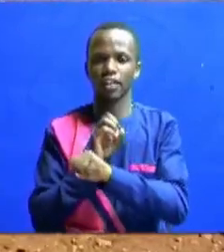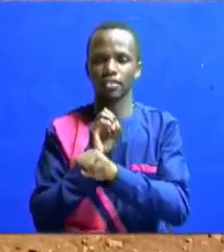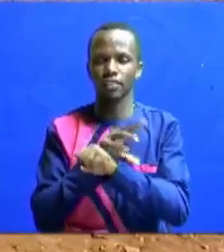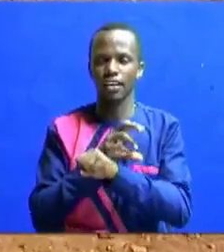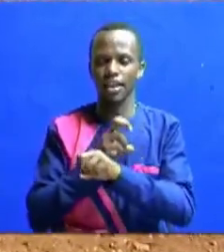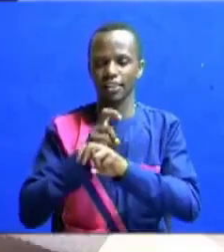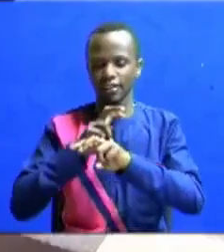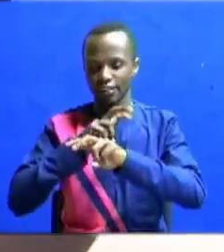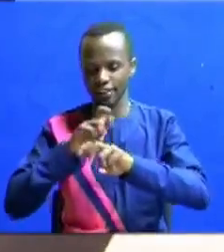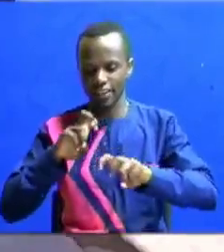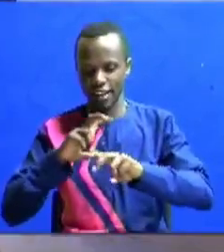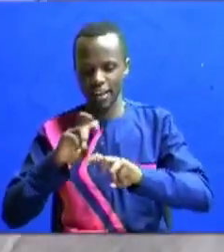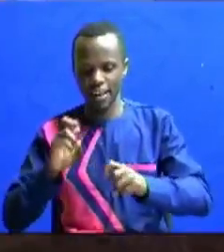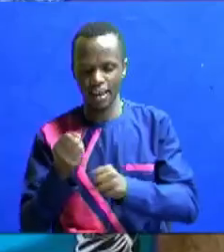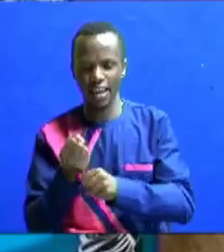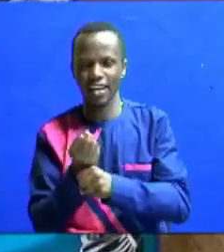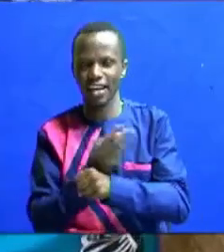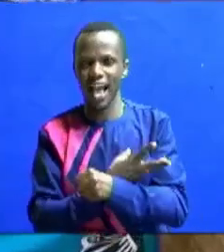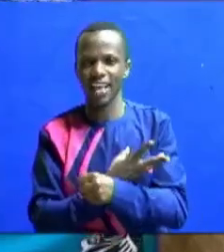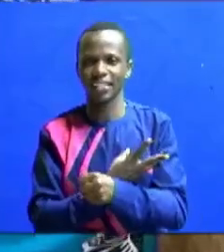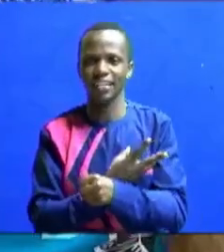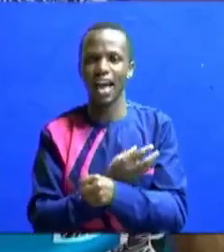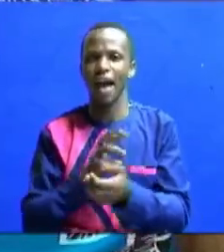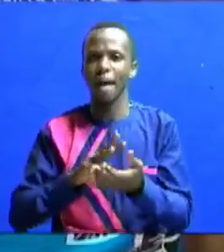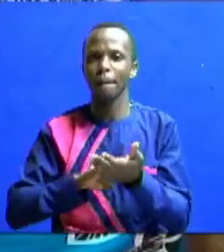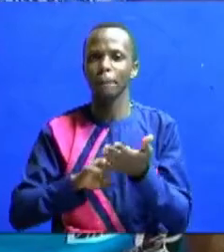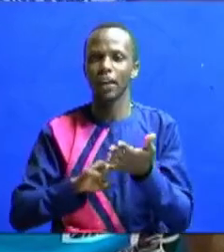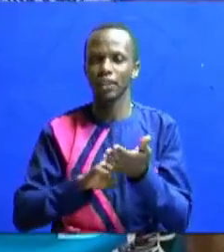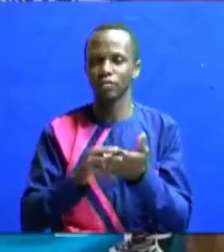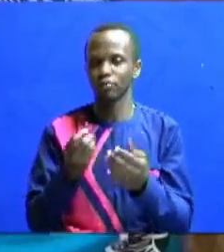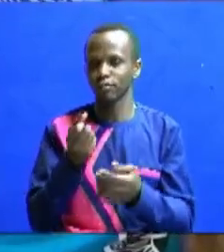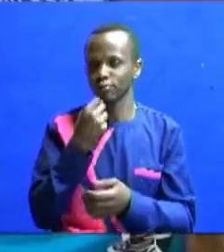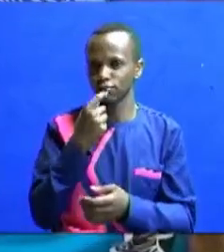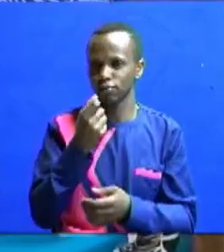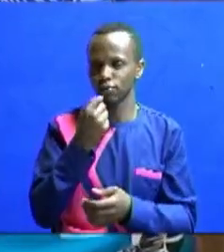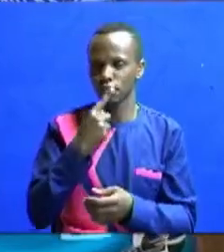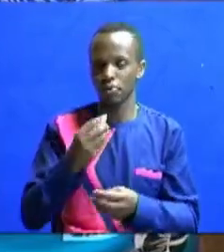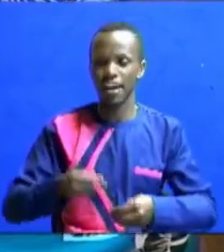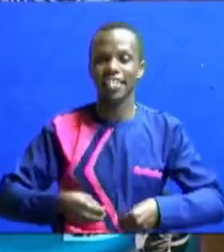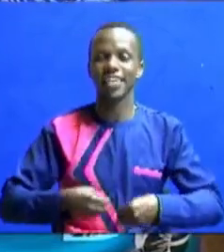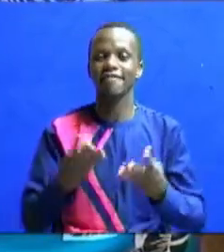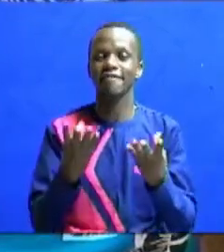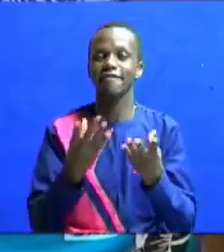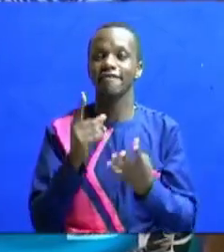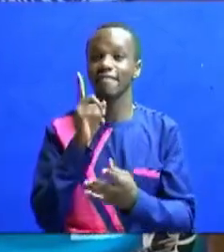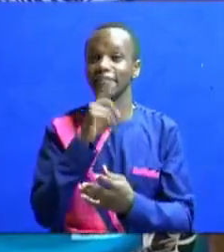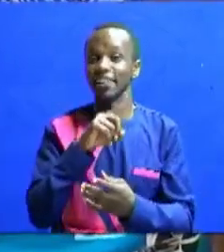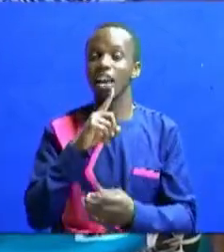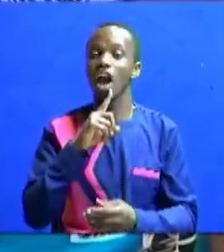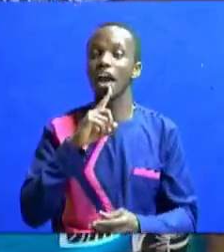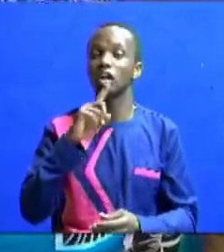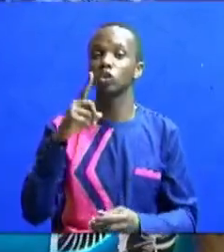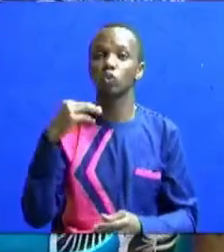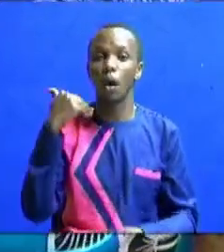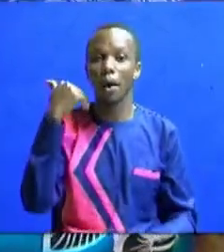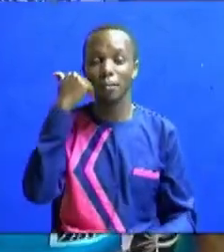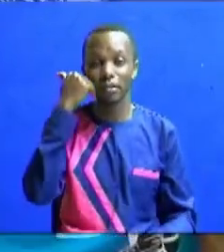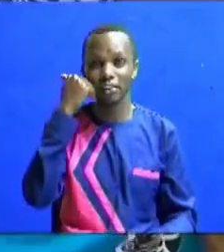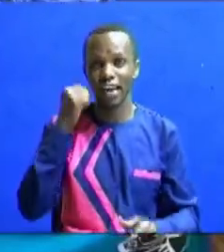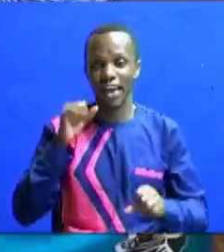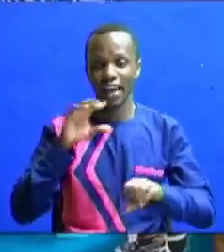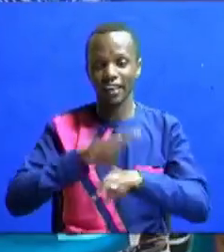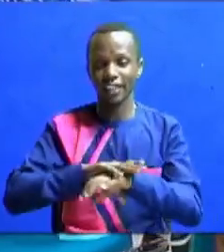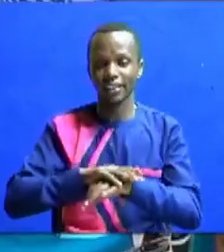screening. Medications and medical supplies were also distributed to ensure patients received immediate